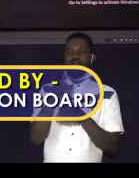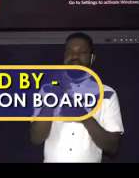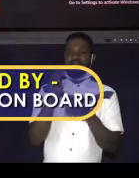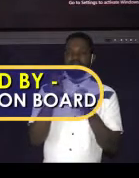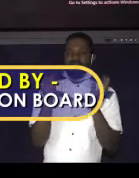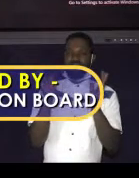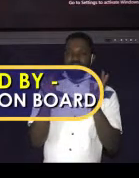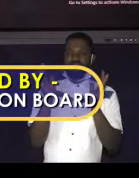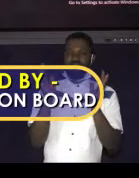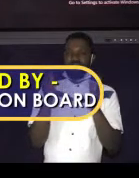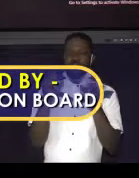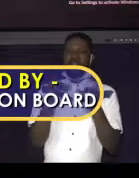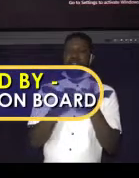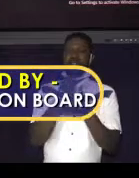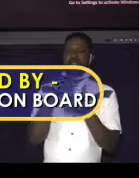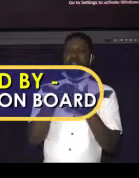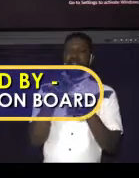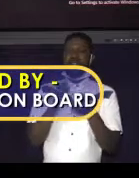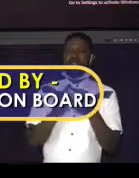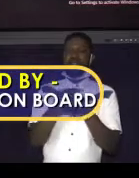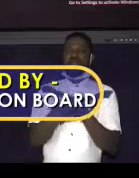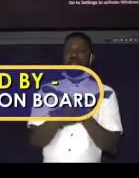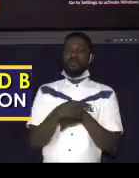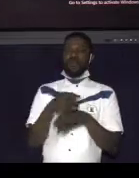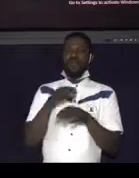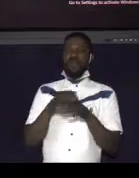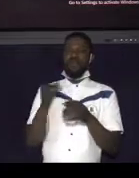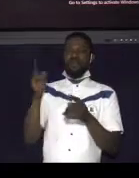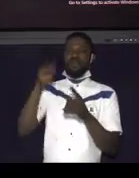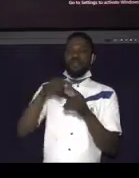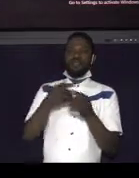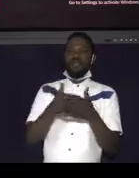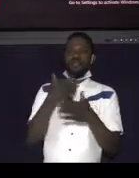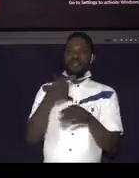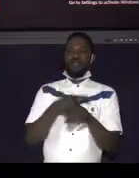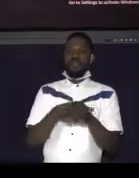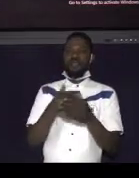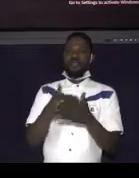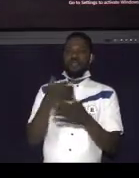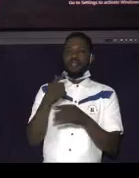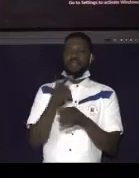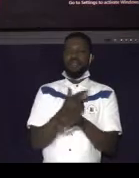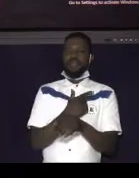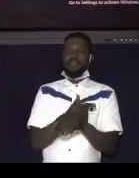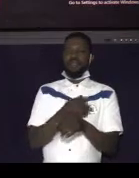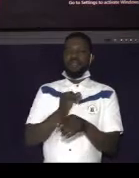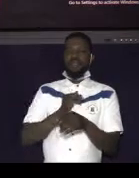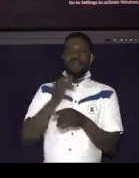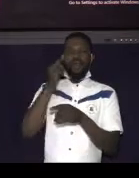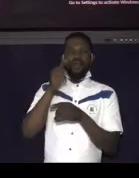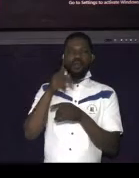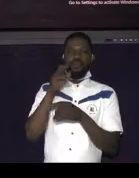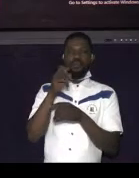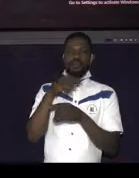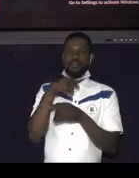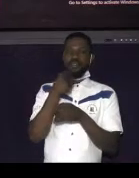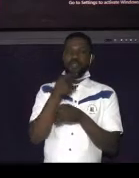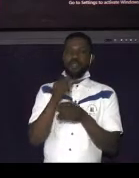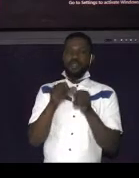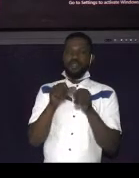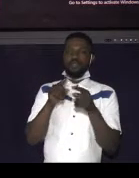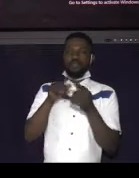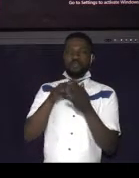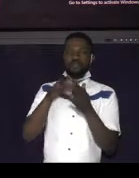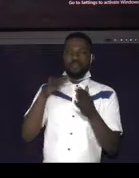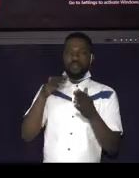chair. That's it for today. Until next time, next lesson, Uncle Popo says, keep